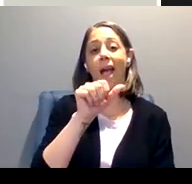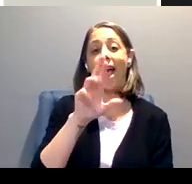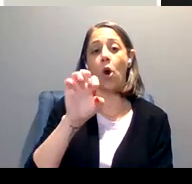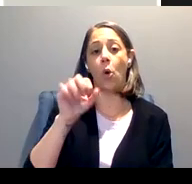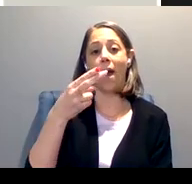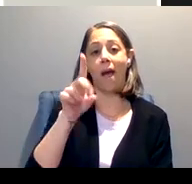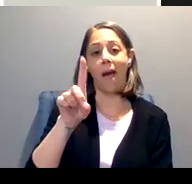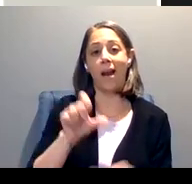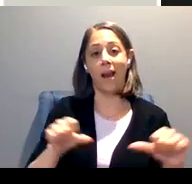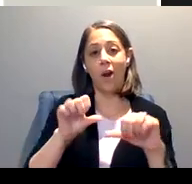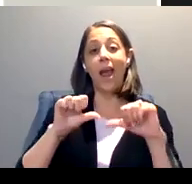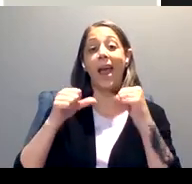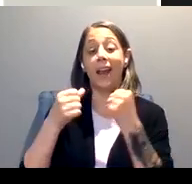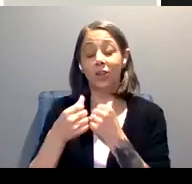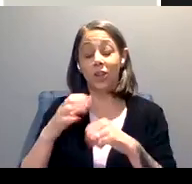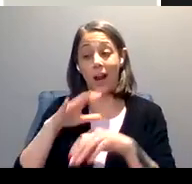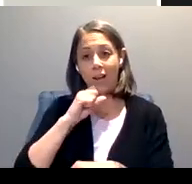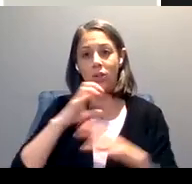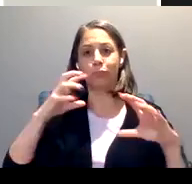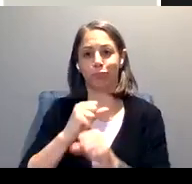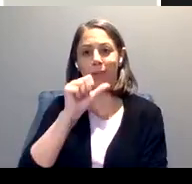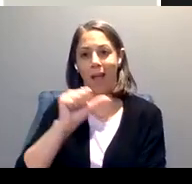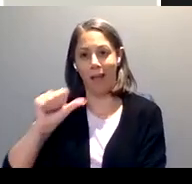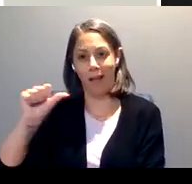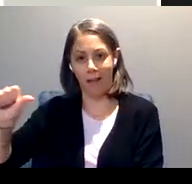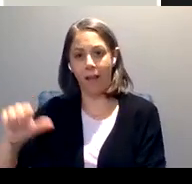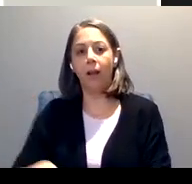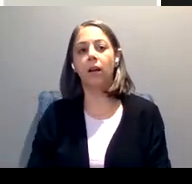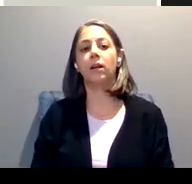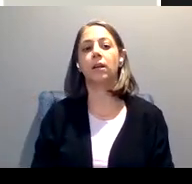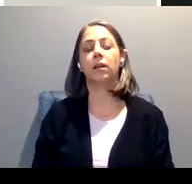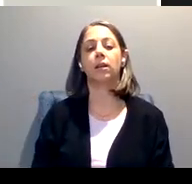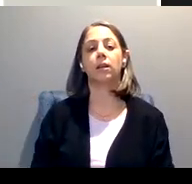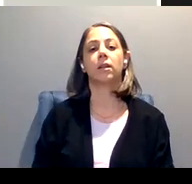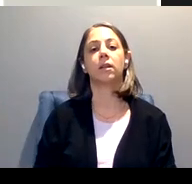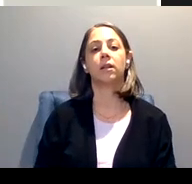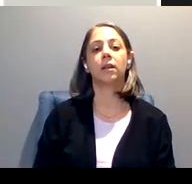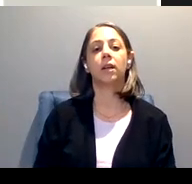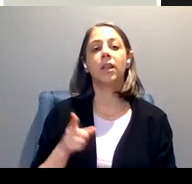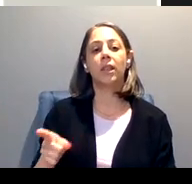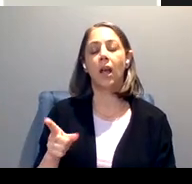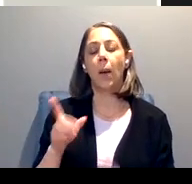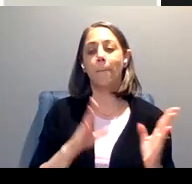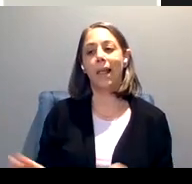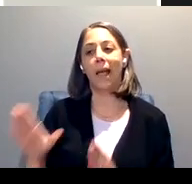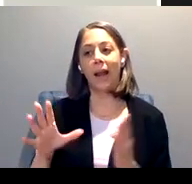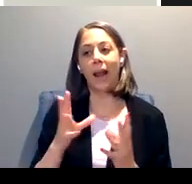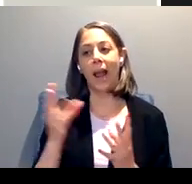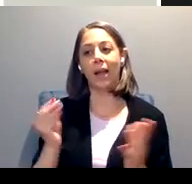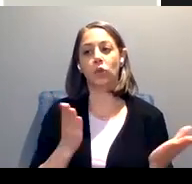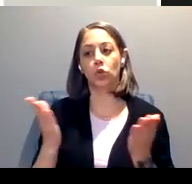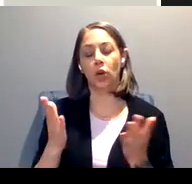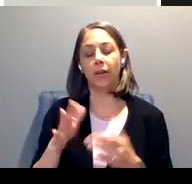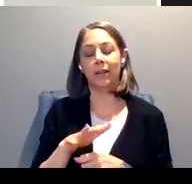the Minnesota Board on Aging as the Area Agency on Aging for the Planning and Service Area under